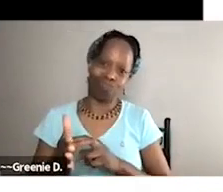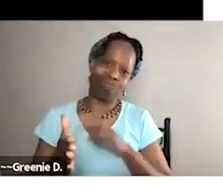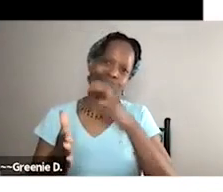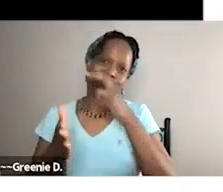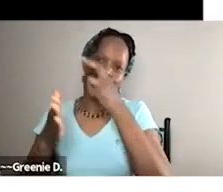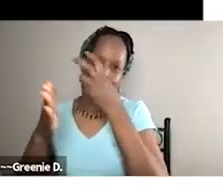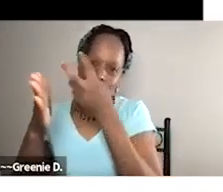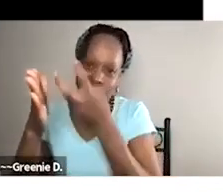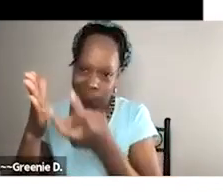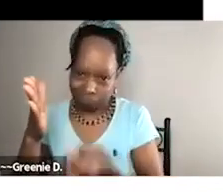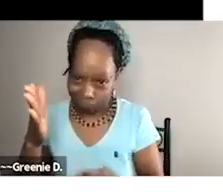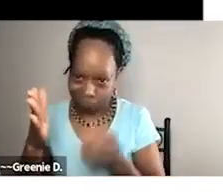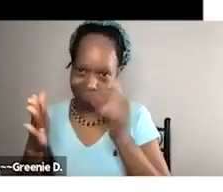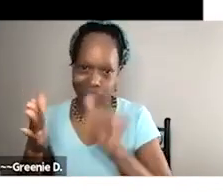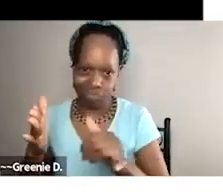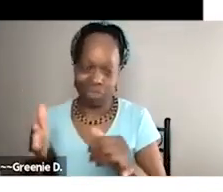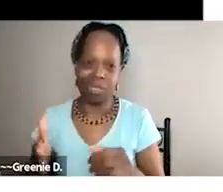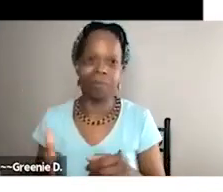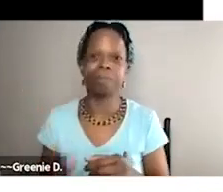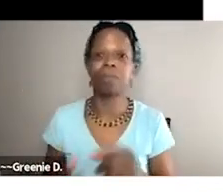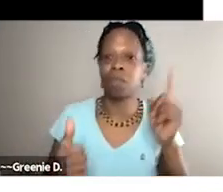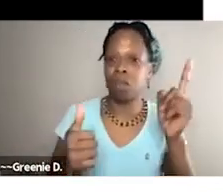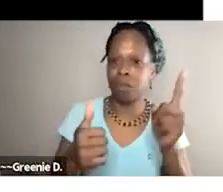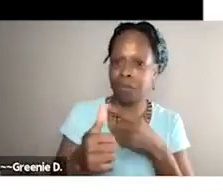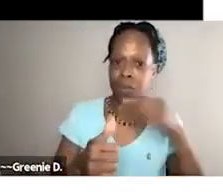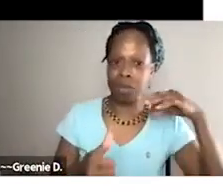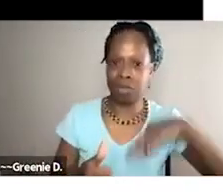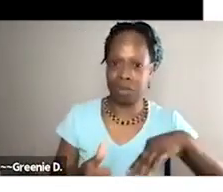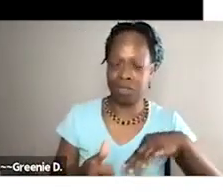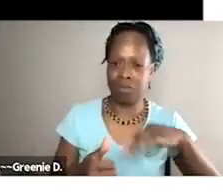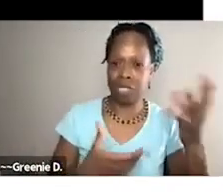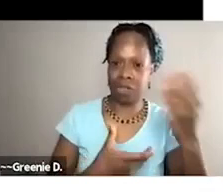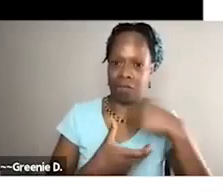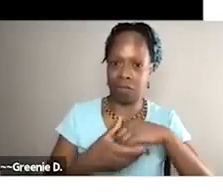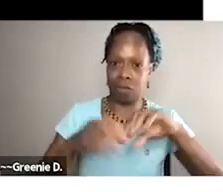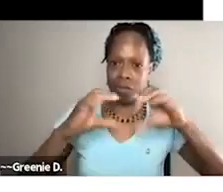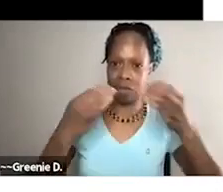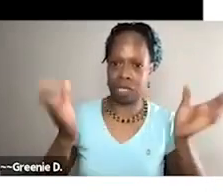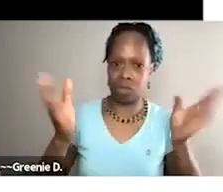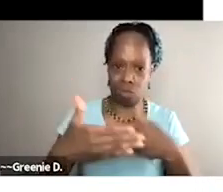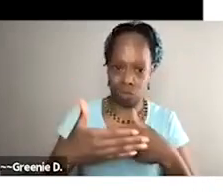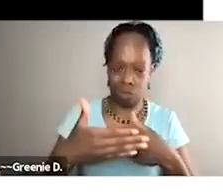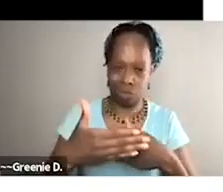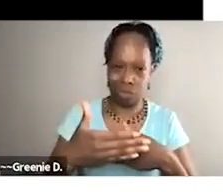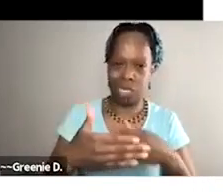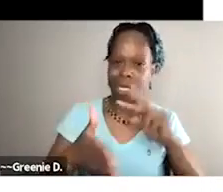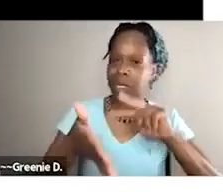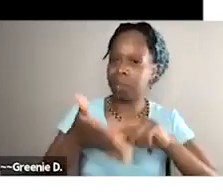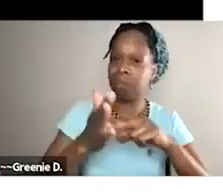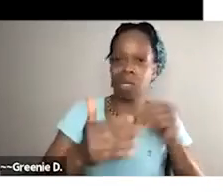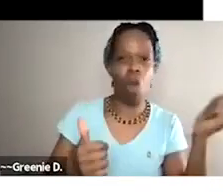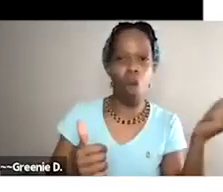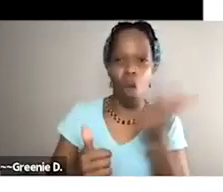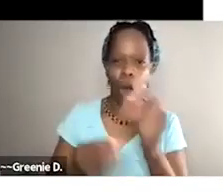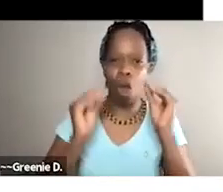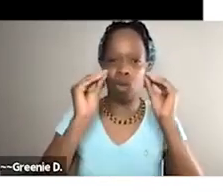first benefit is that an inclusive classroom community tailors teaching to all learners. We